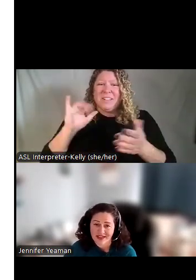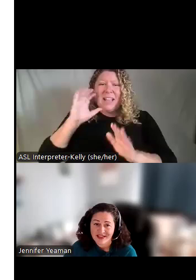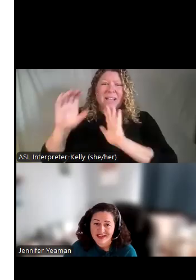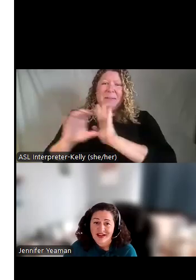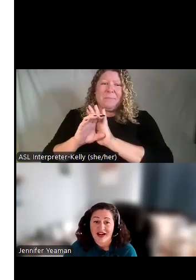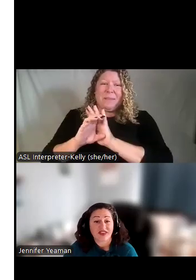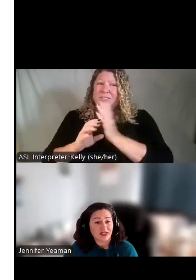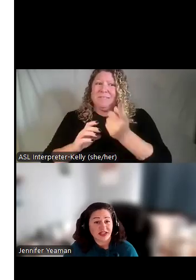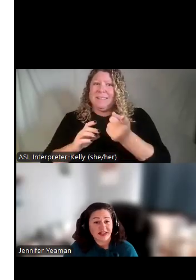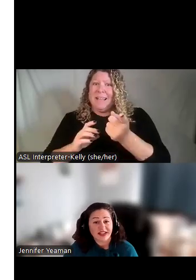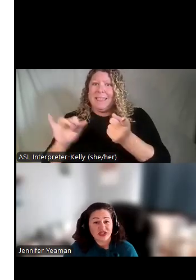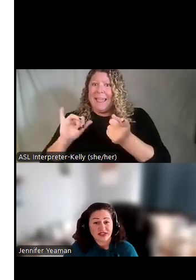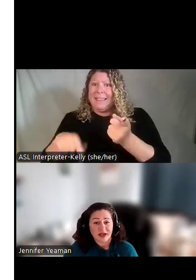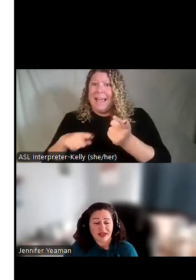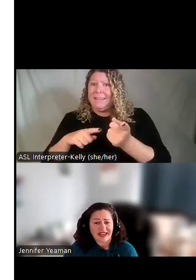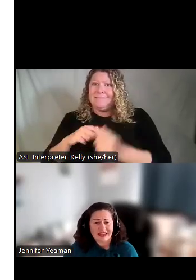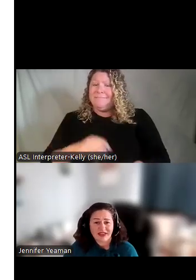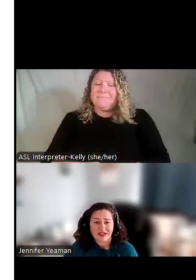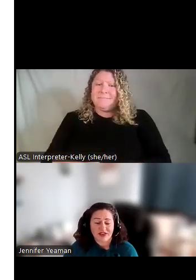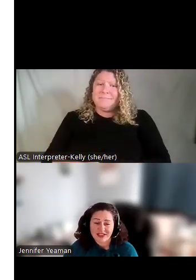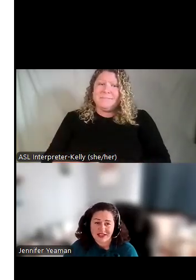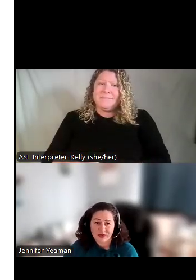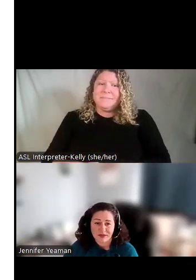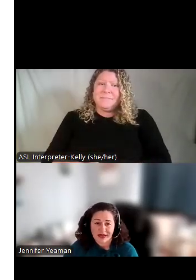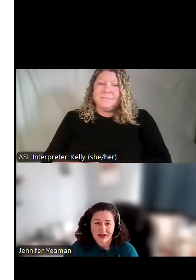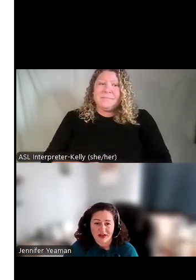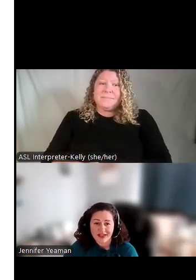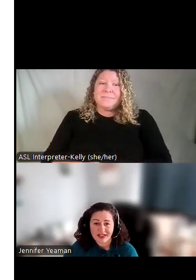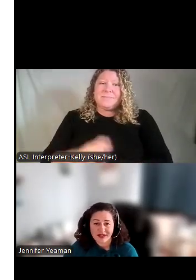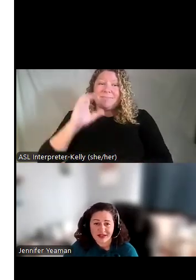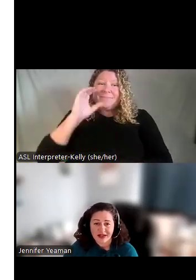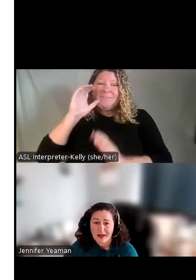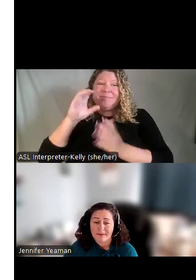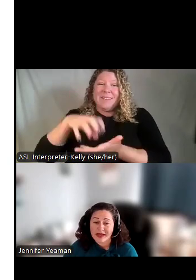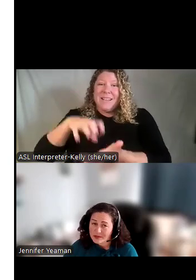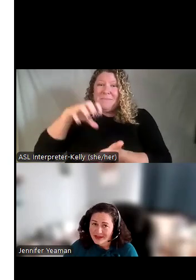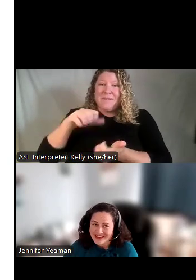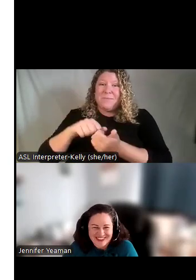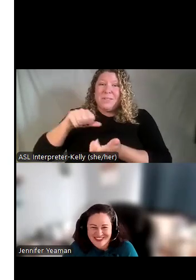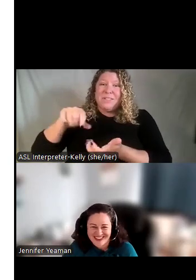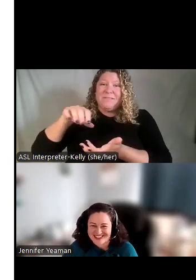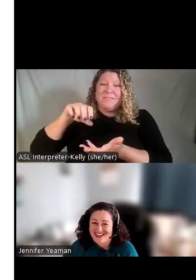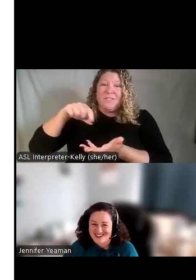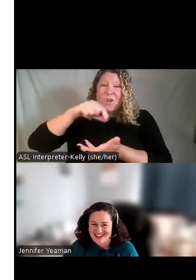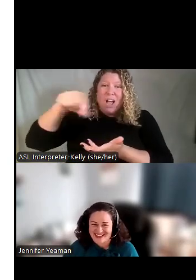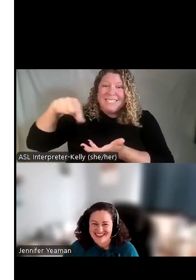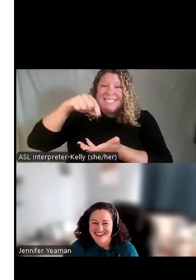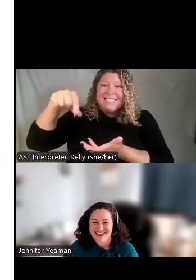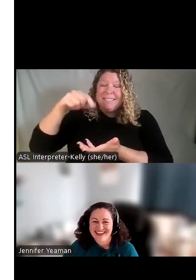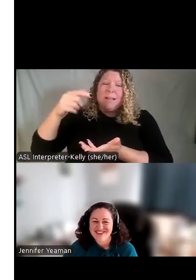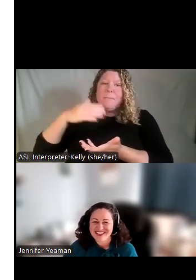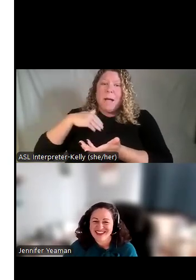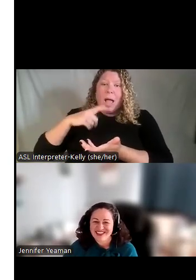today. On the screen, it shows a cupcake evenly frosted with pink frosting. My cupcakes were frosted